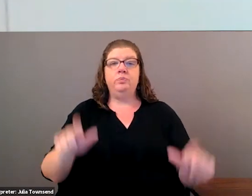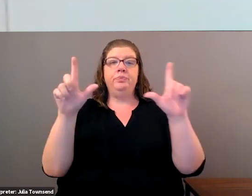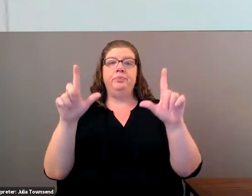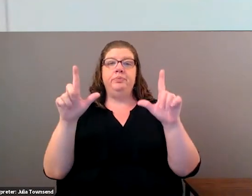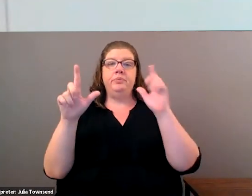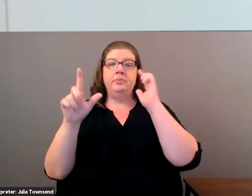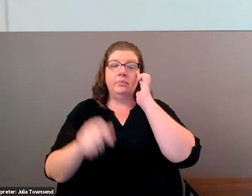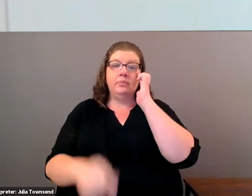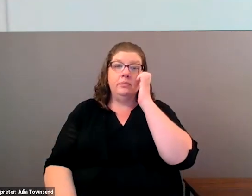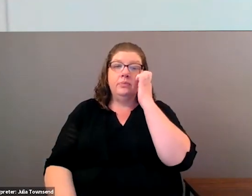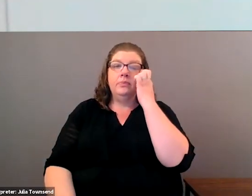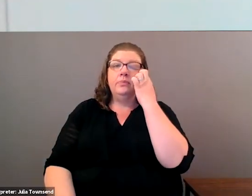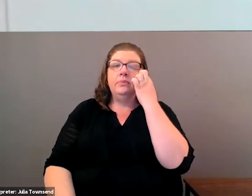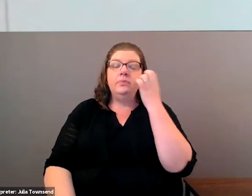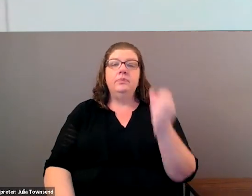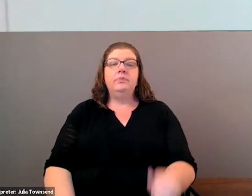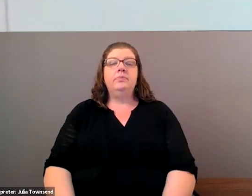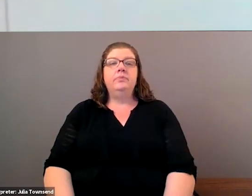Thank you.